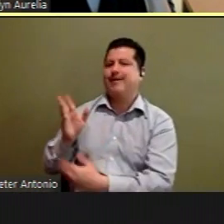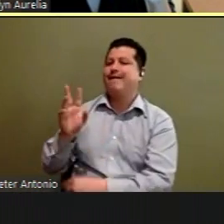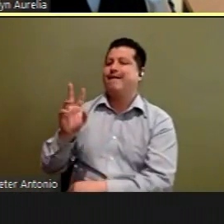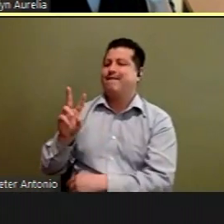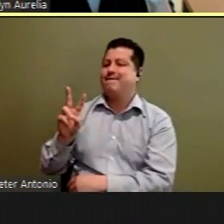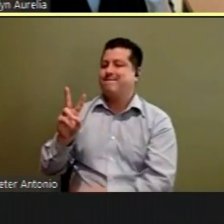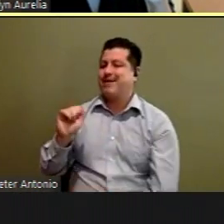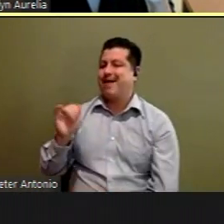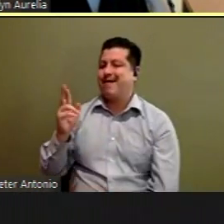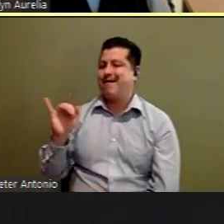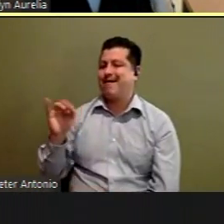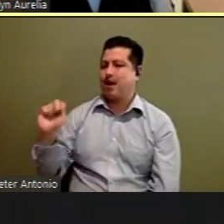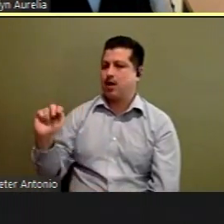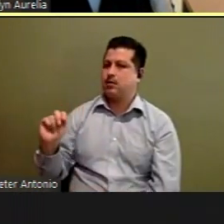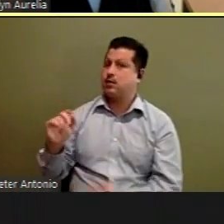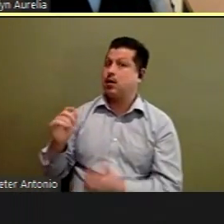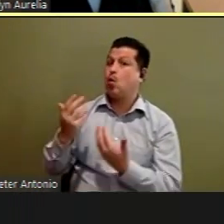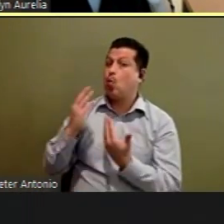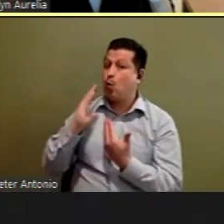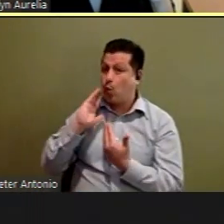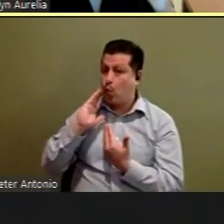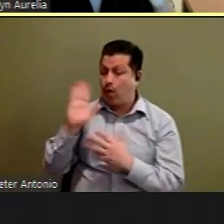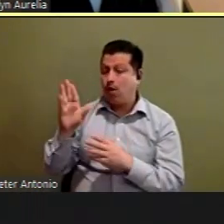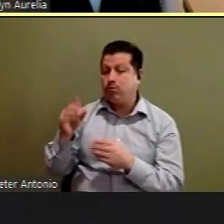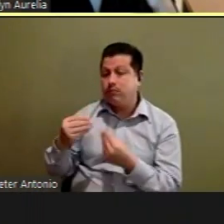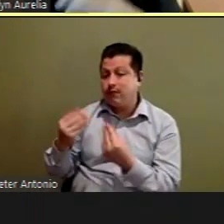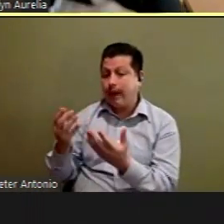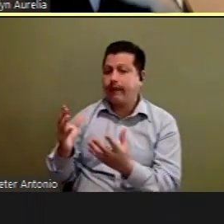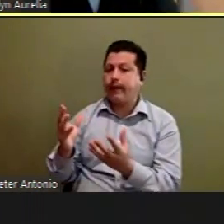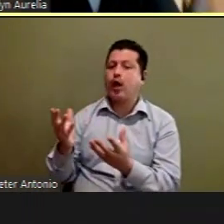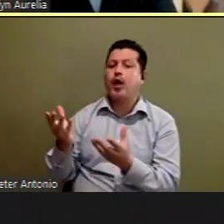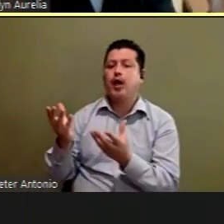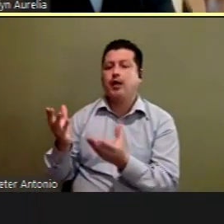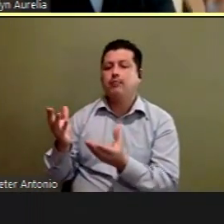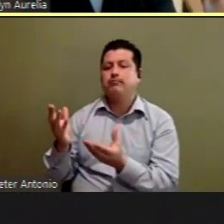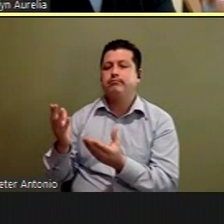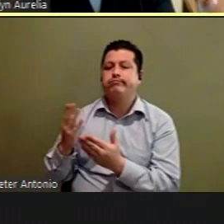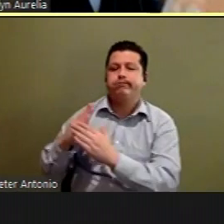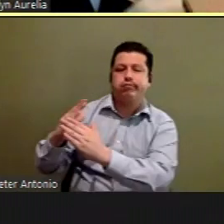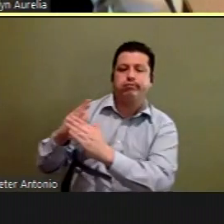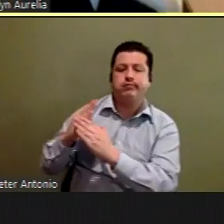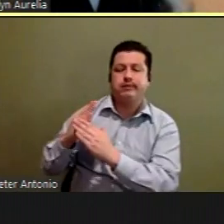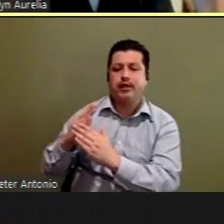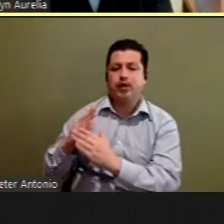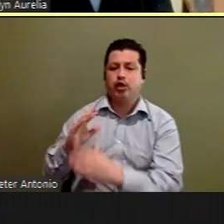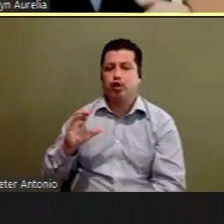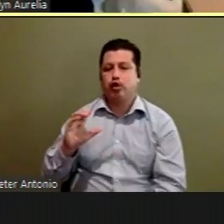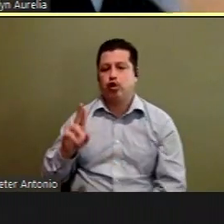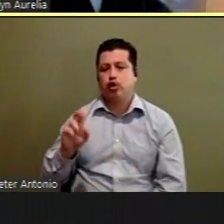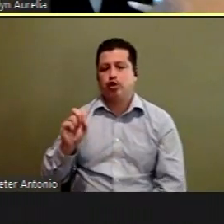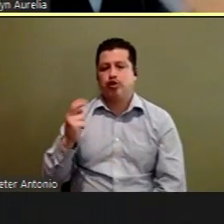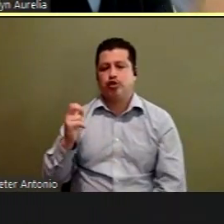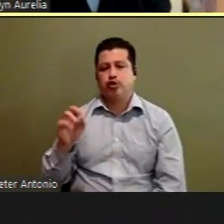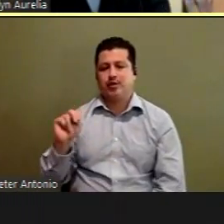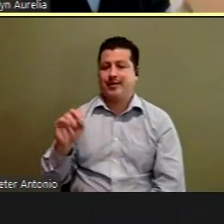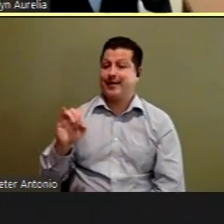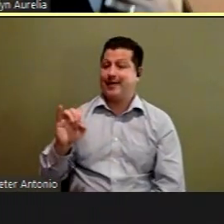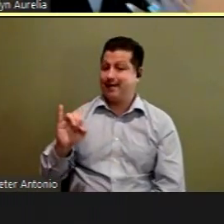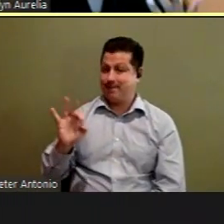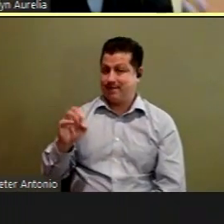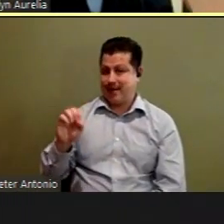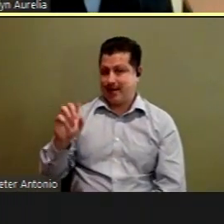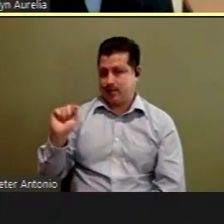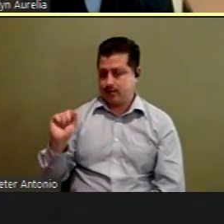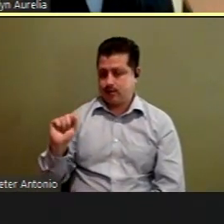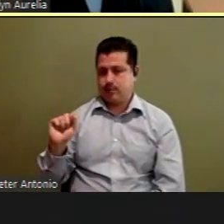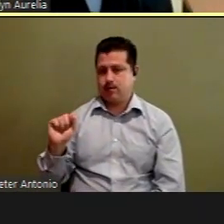cushion effect that I was explaining before. So while it's not 95% effective, it could be in the 60-70 range, which is